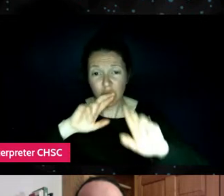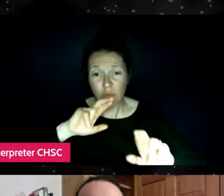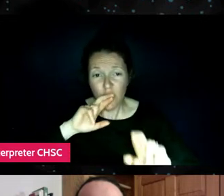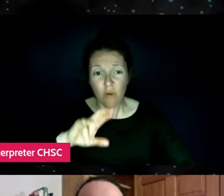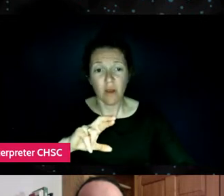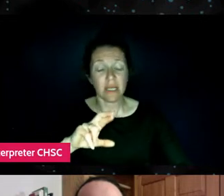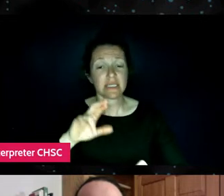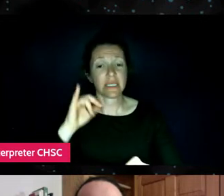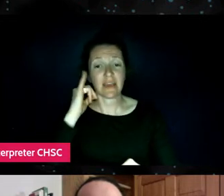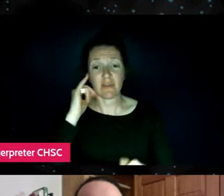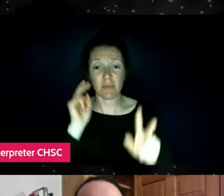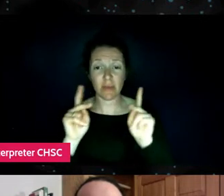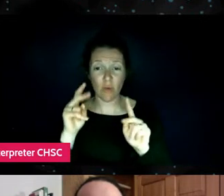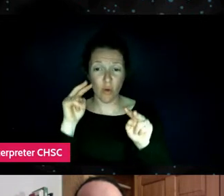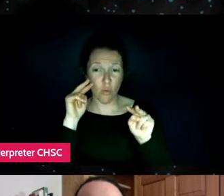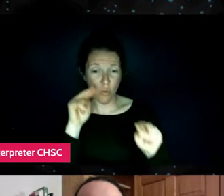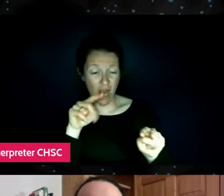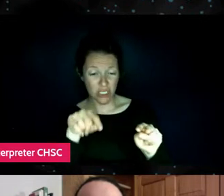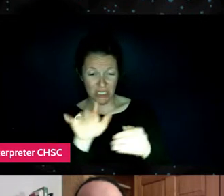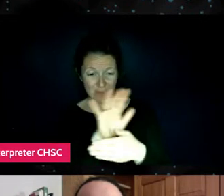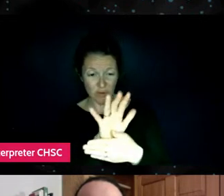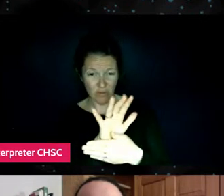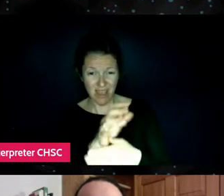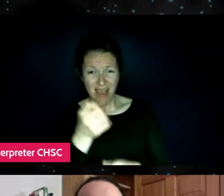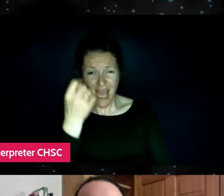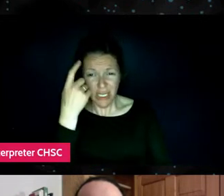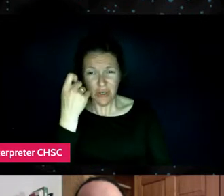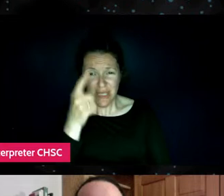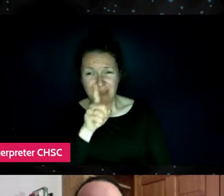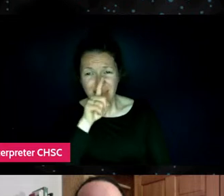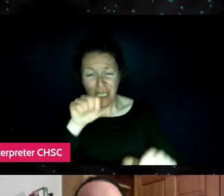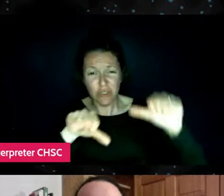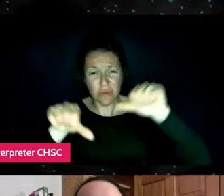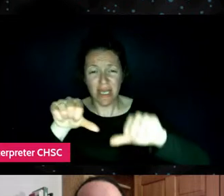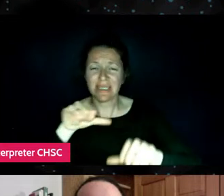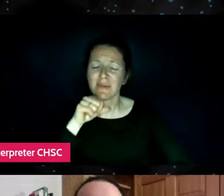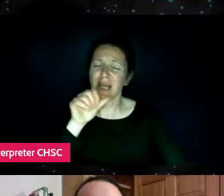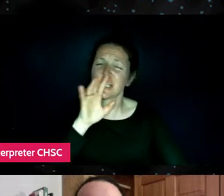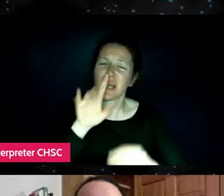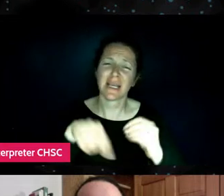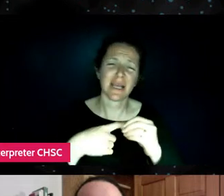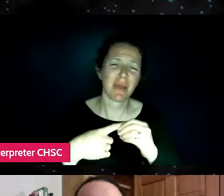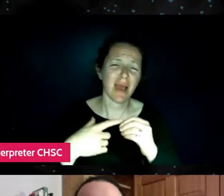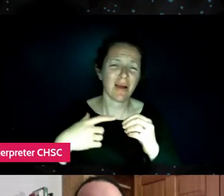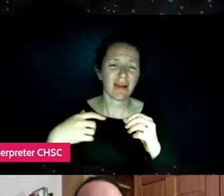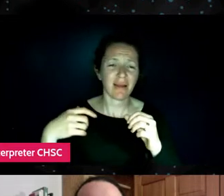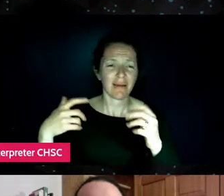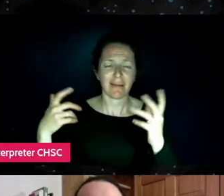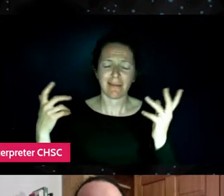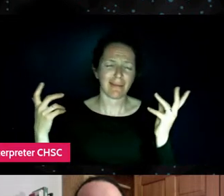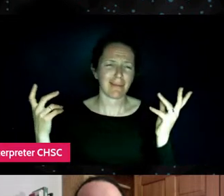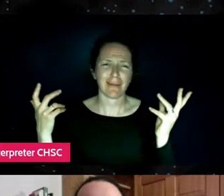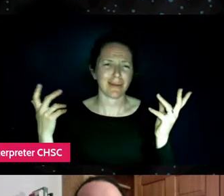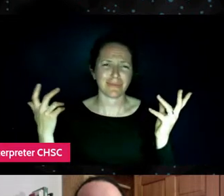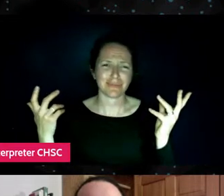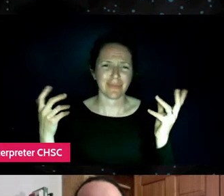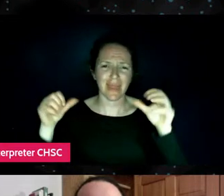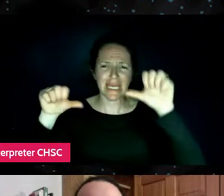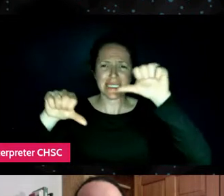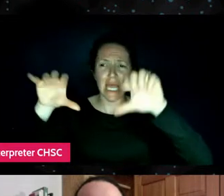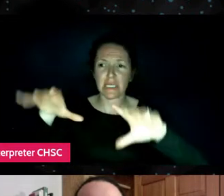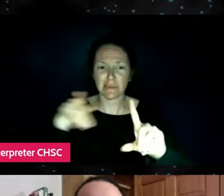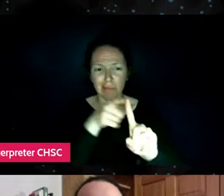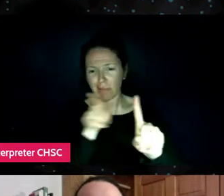who watch this movie, understand the science. And I'm not talking about some scientists on the fringe.